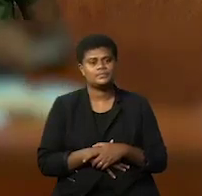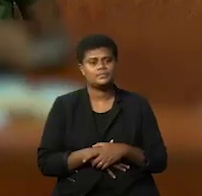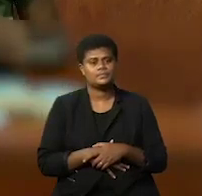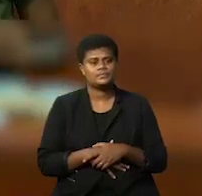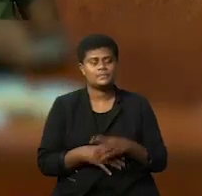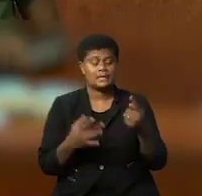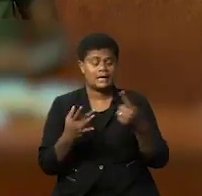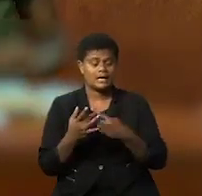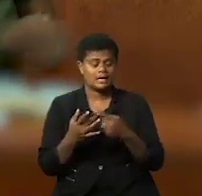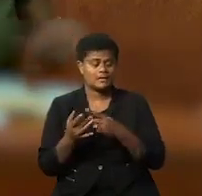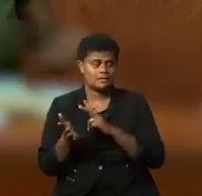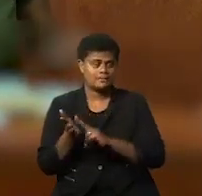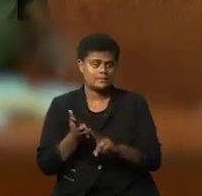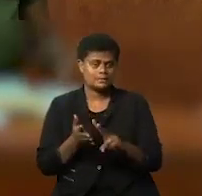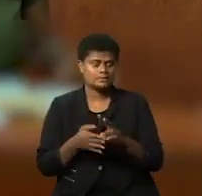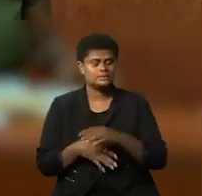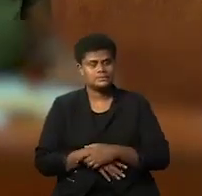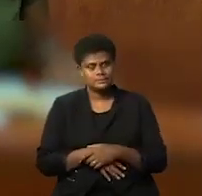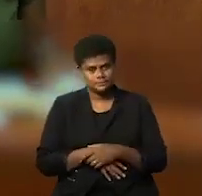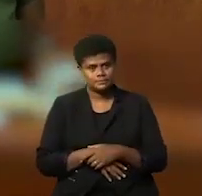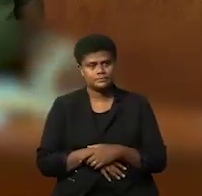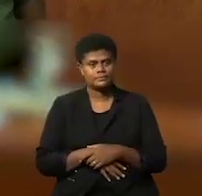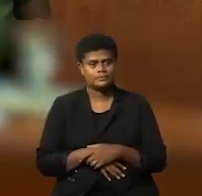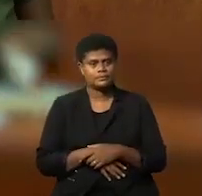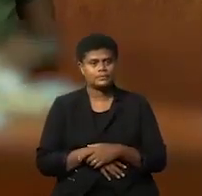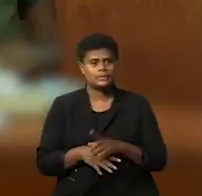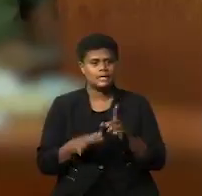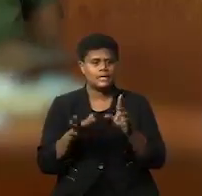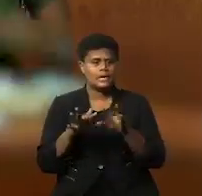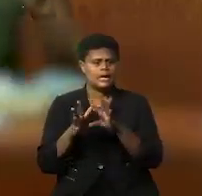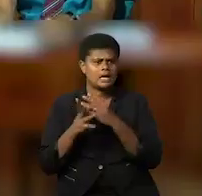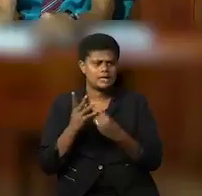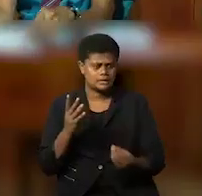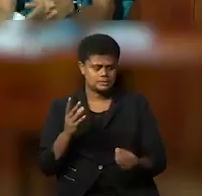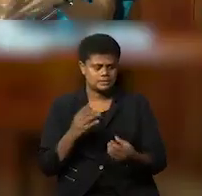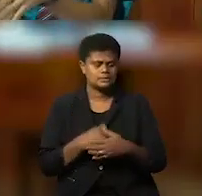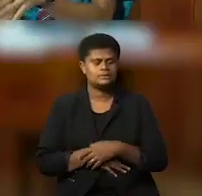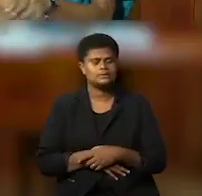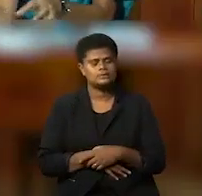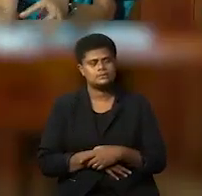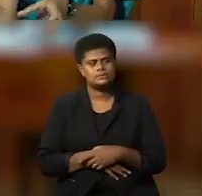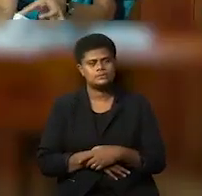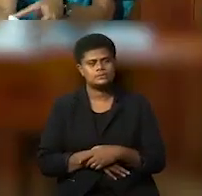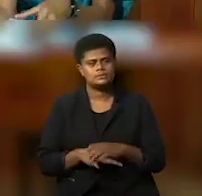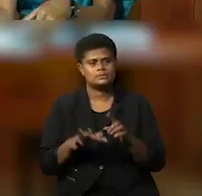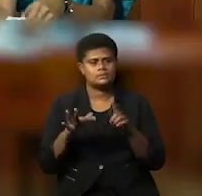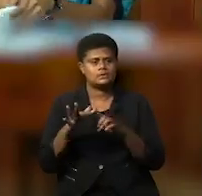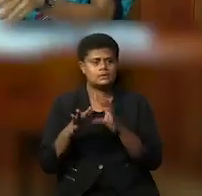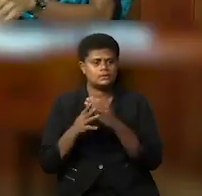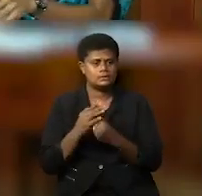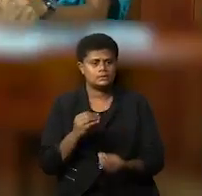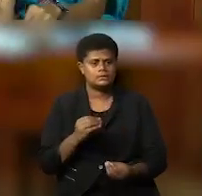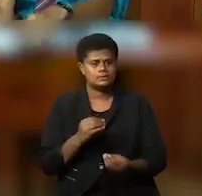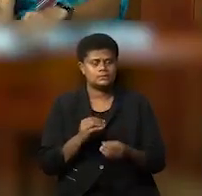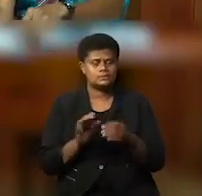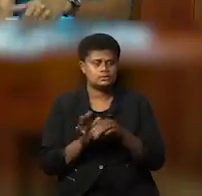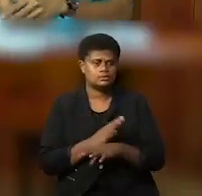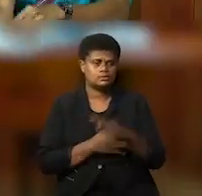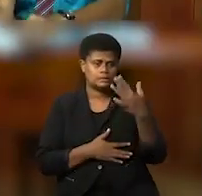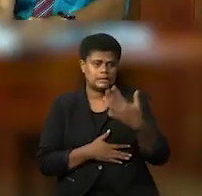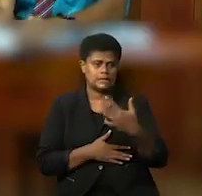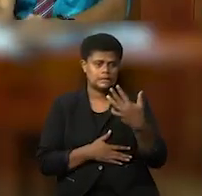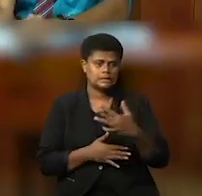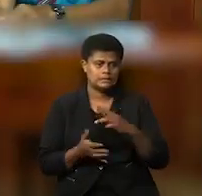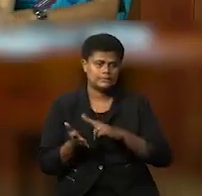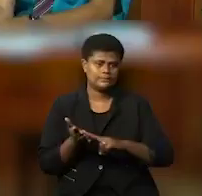And let's go to another verse real quick, the book of Exodus. Now, let's just, we'll just jump into the book of Exodus,